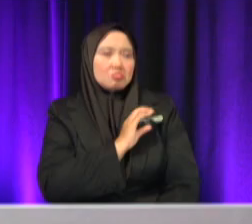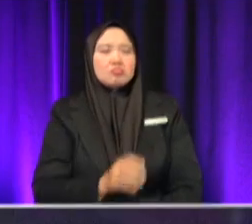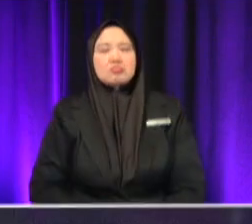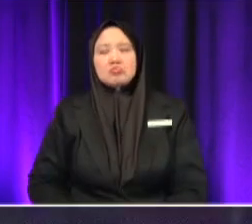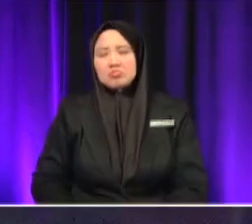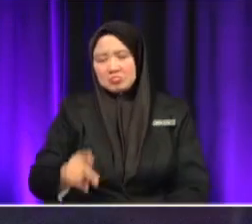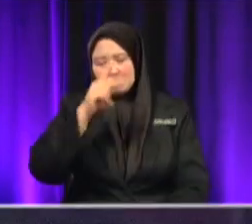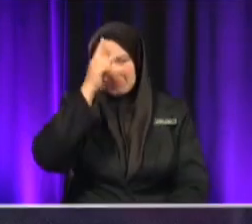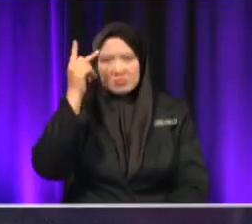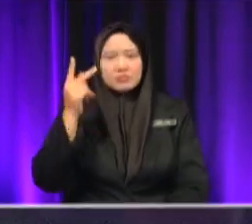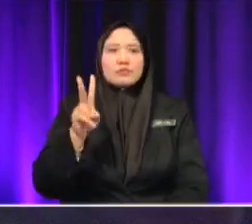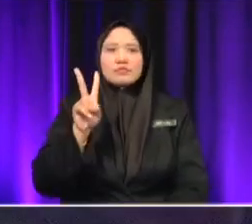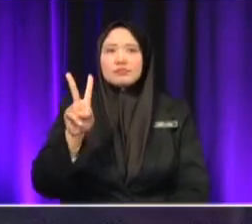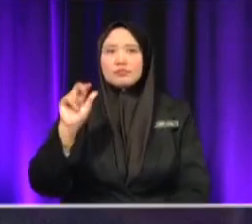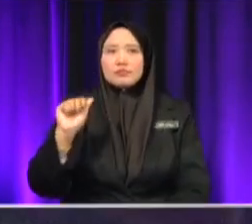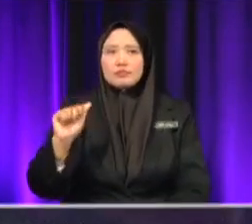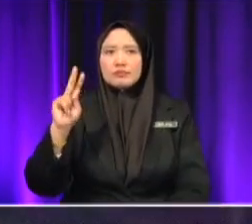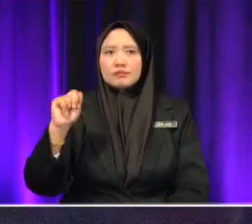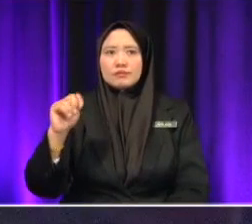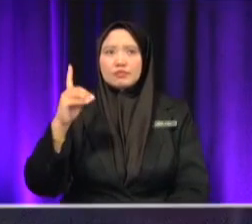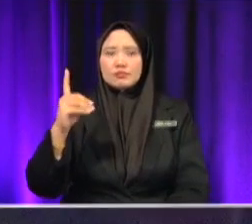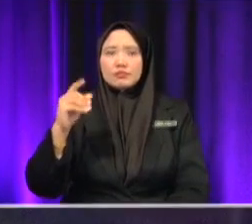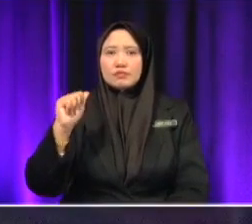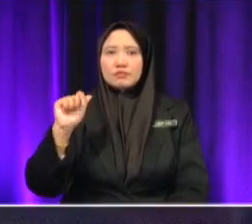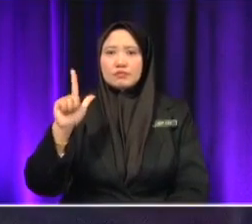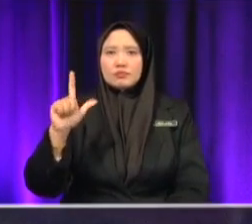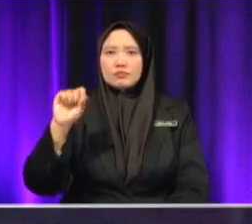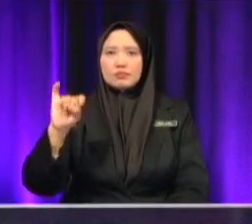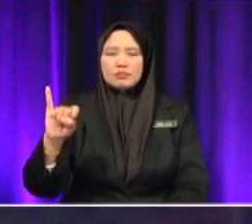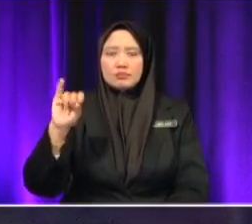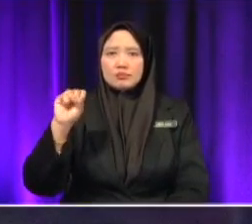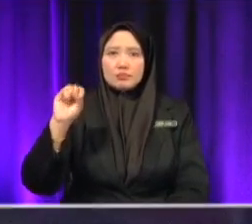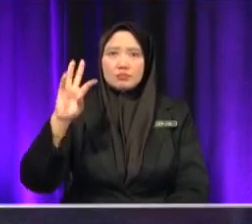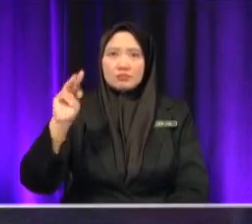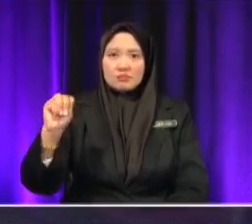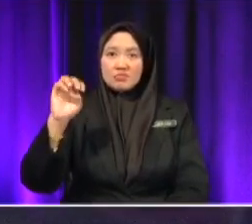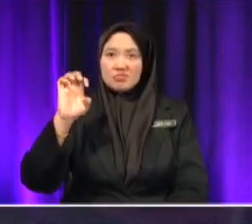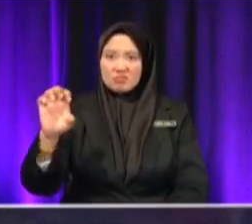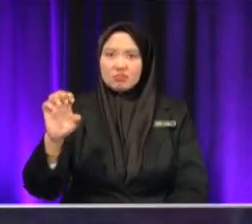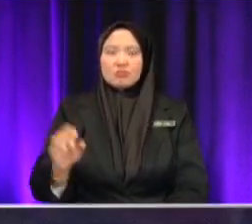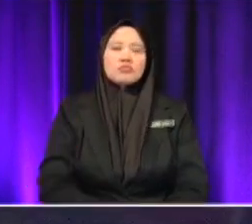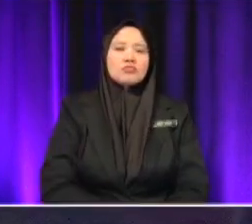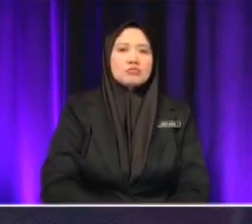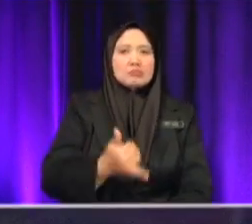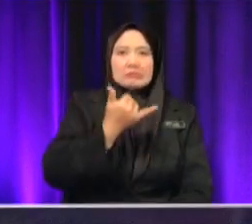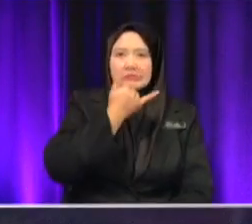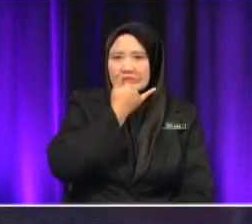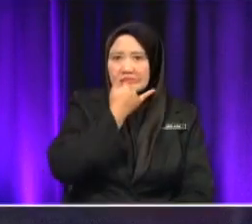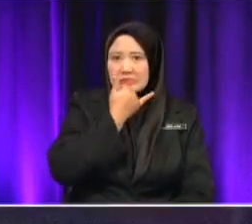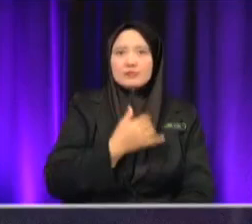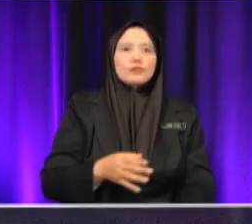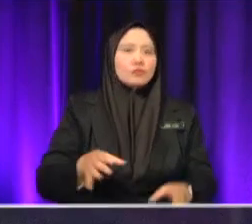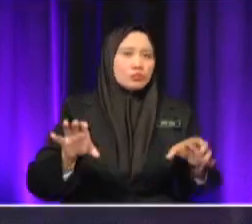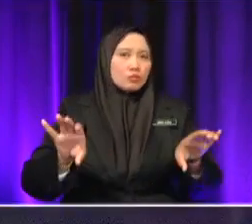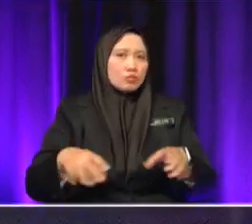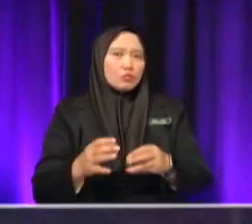Vandalism. Okay. Vandalism, yeah, that's a good point as well. Yeah. Because you know, when people vandalize, they are actually committing a